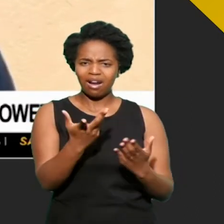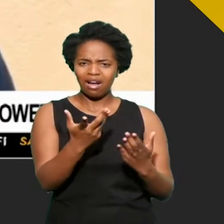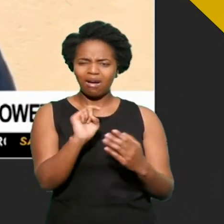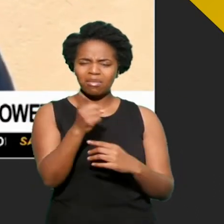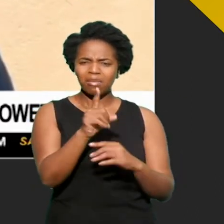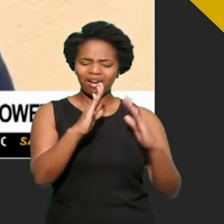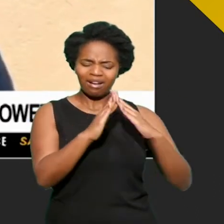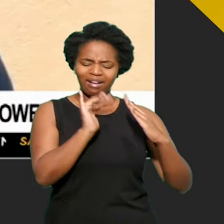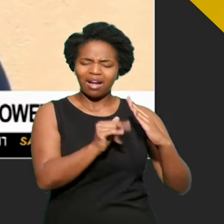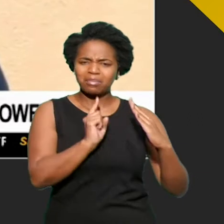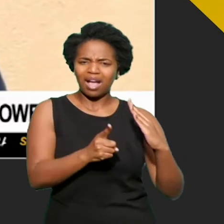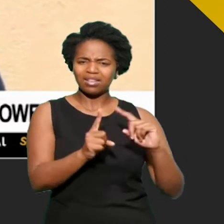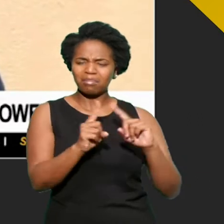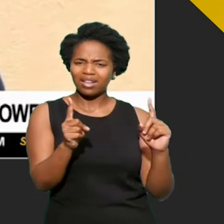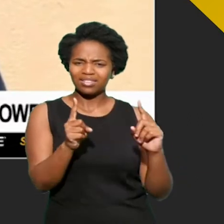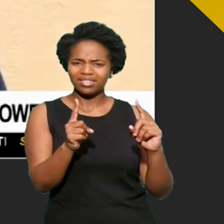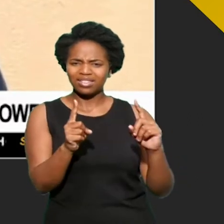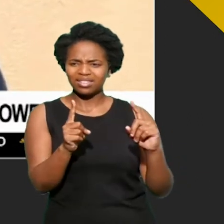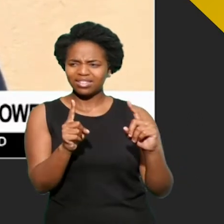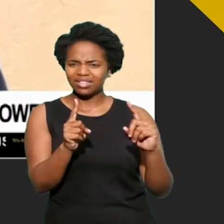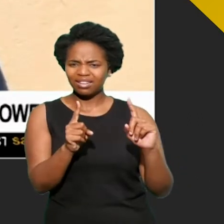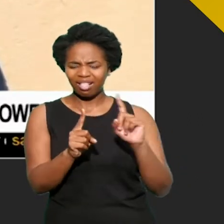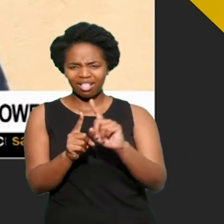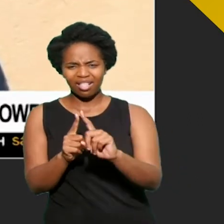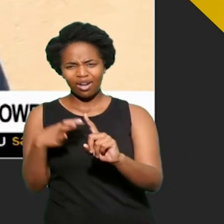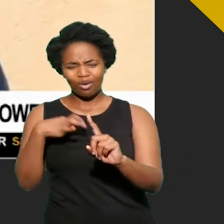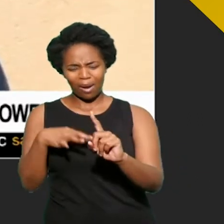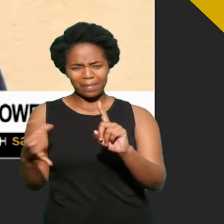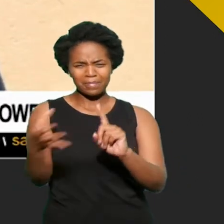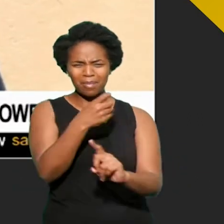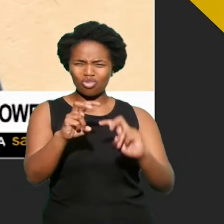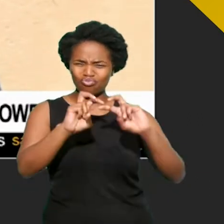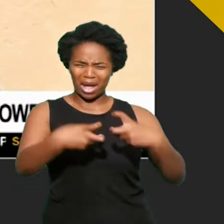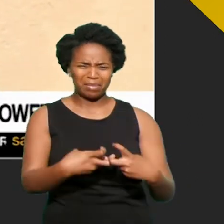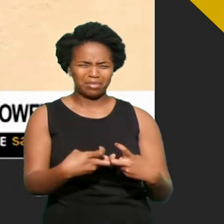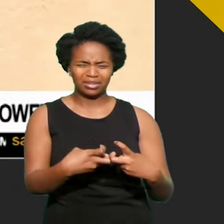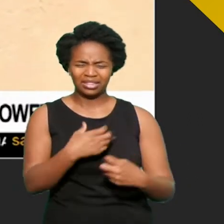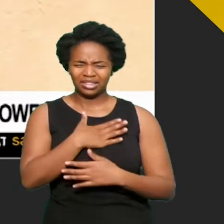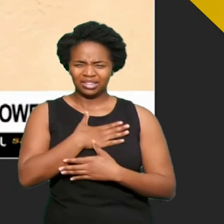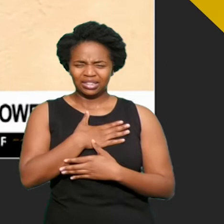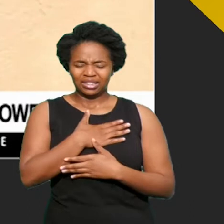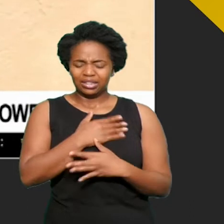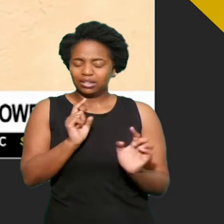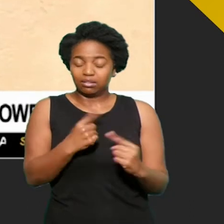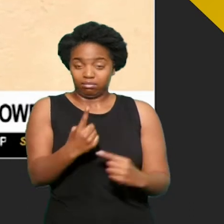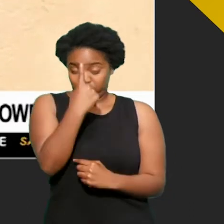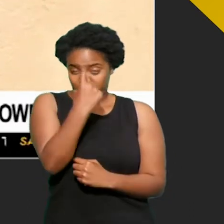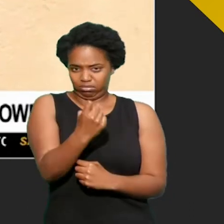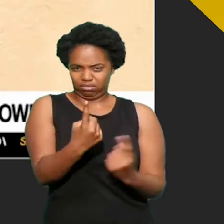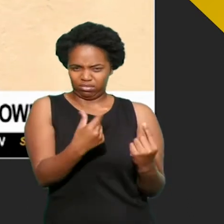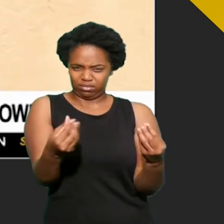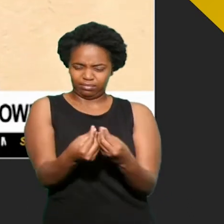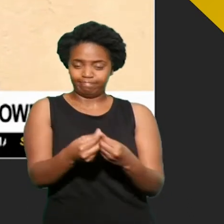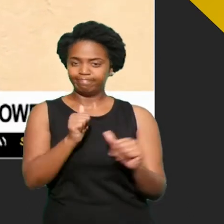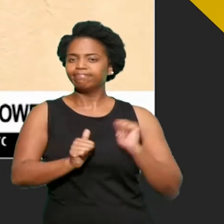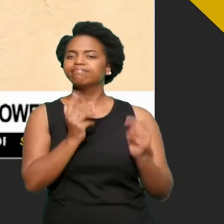home, that people can still find time to go and commit such a brutal, a gruesome